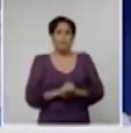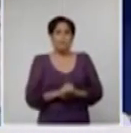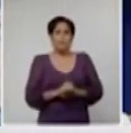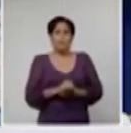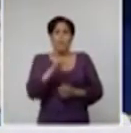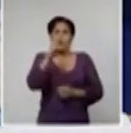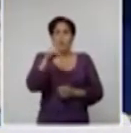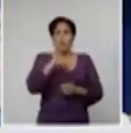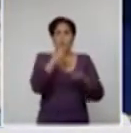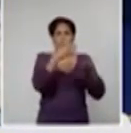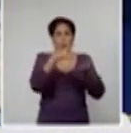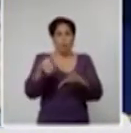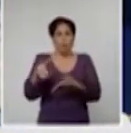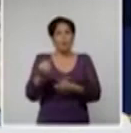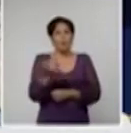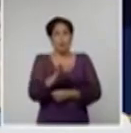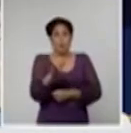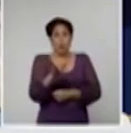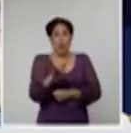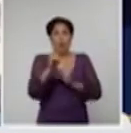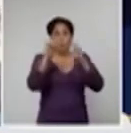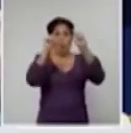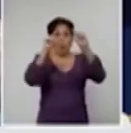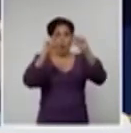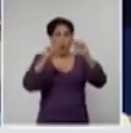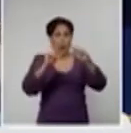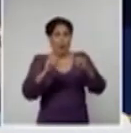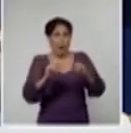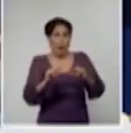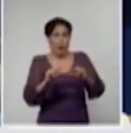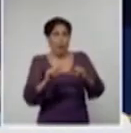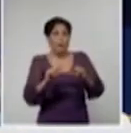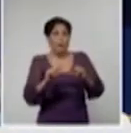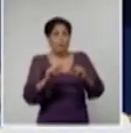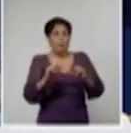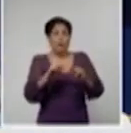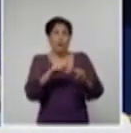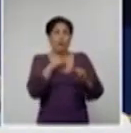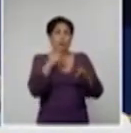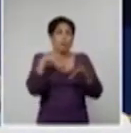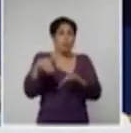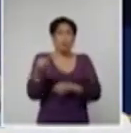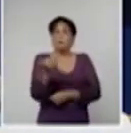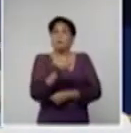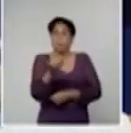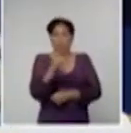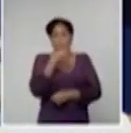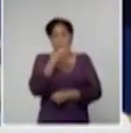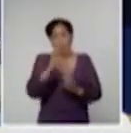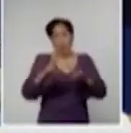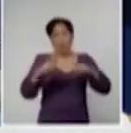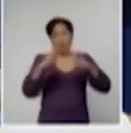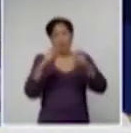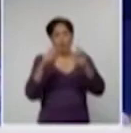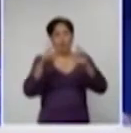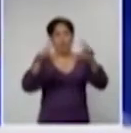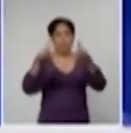in April, it came down to 3.5% in May and